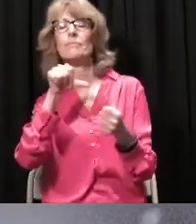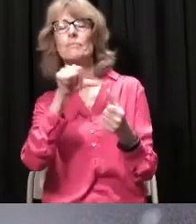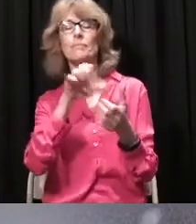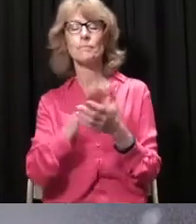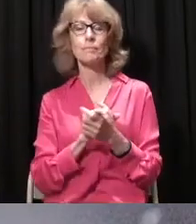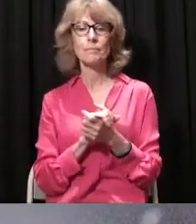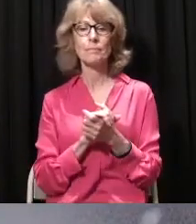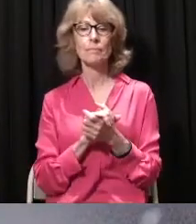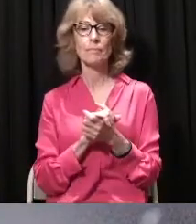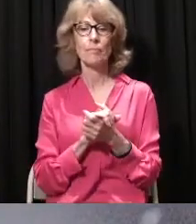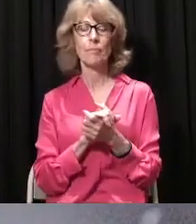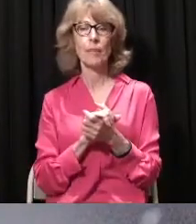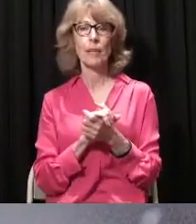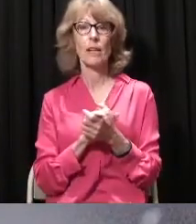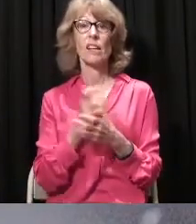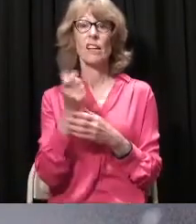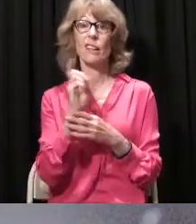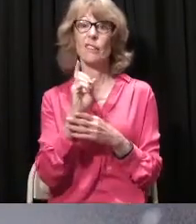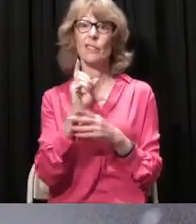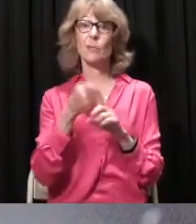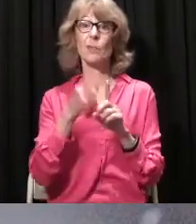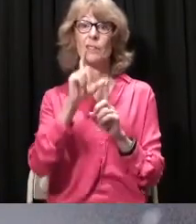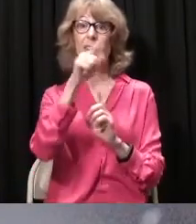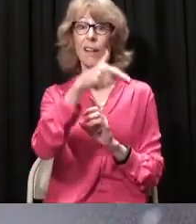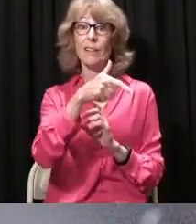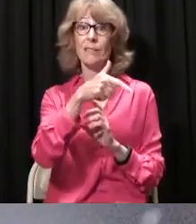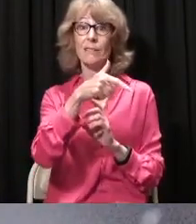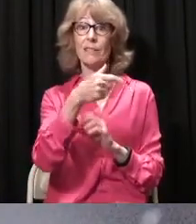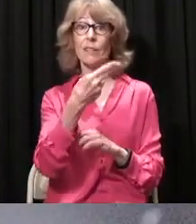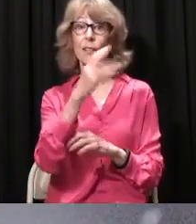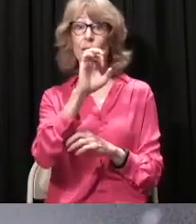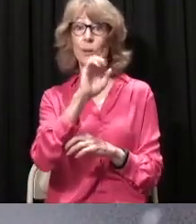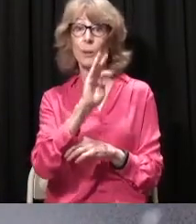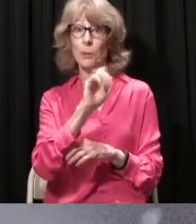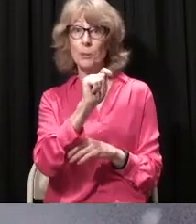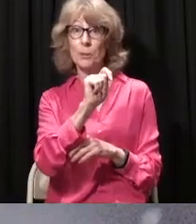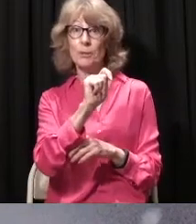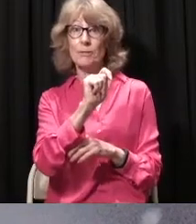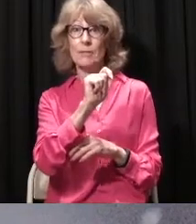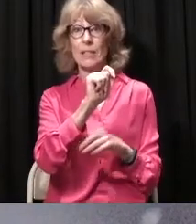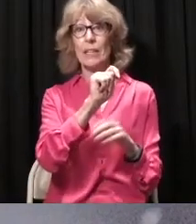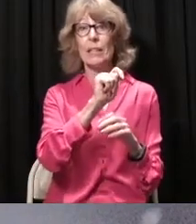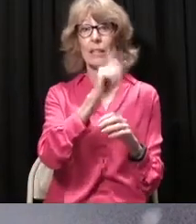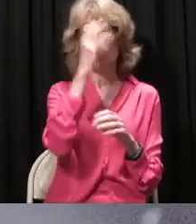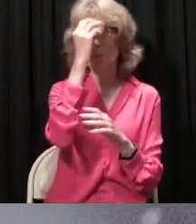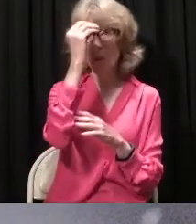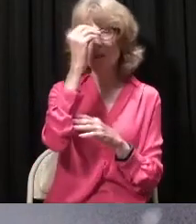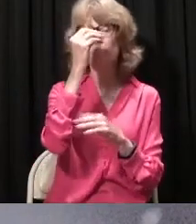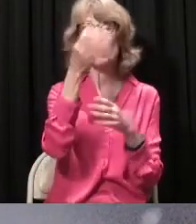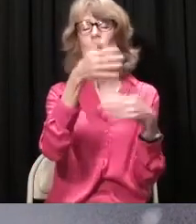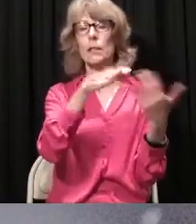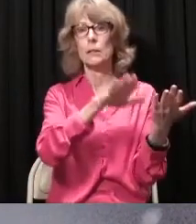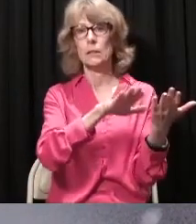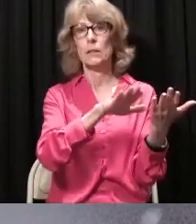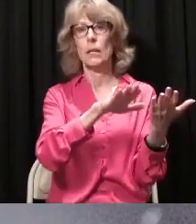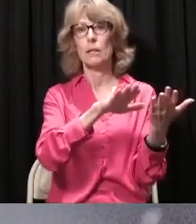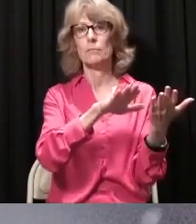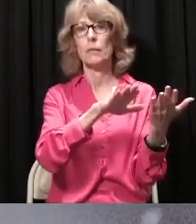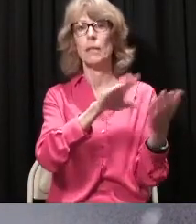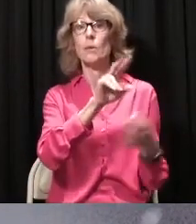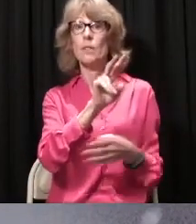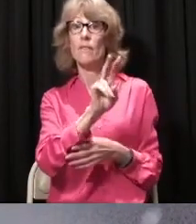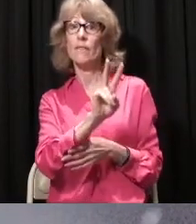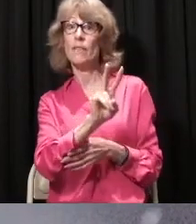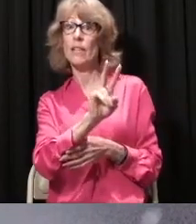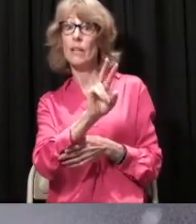And so Hubert ended up dying just a few months later. He had contracted Agent Orange in Vietnam. But I'm telling you, that guy died a free